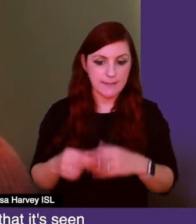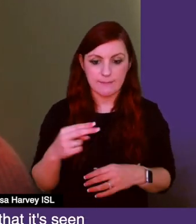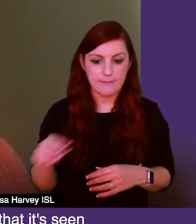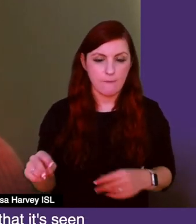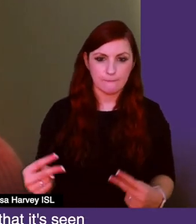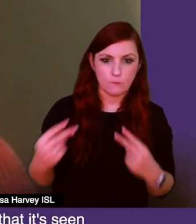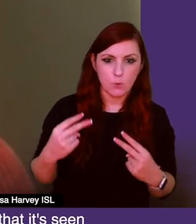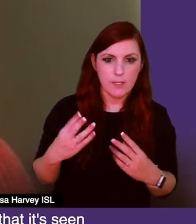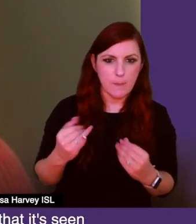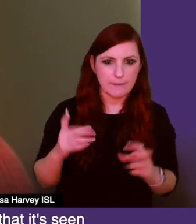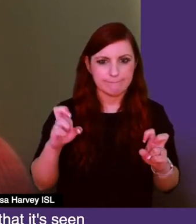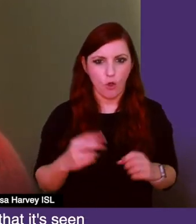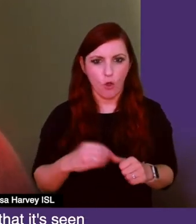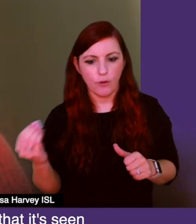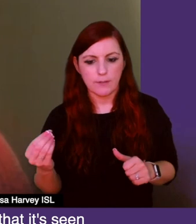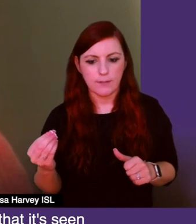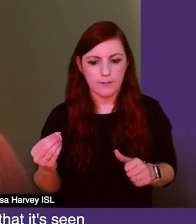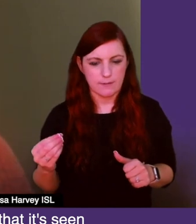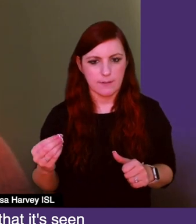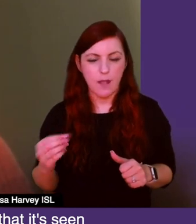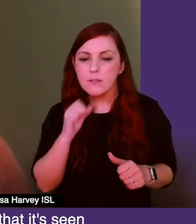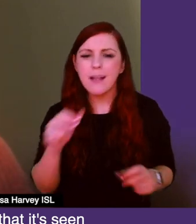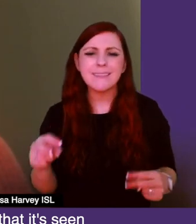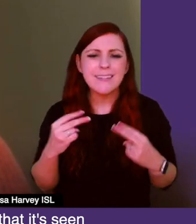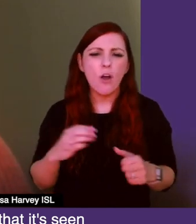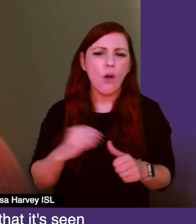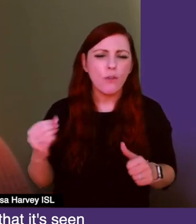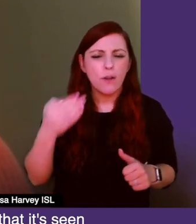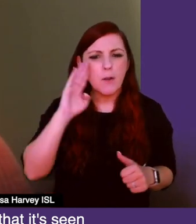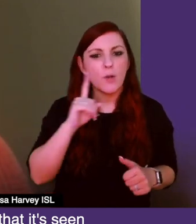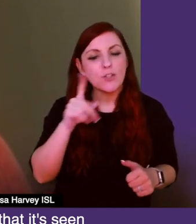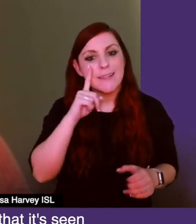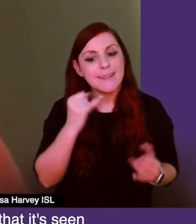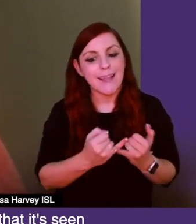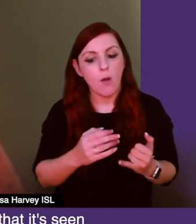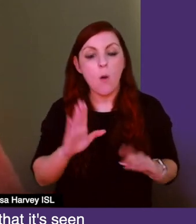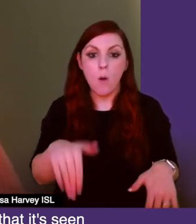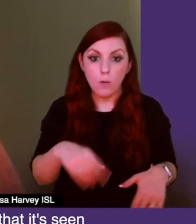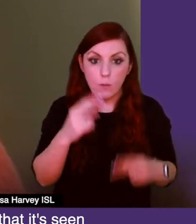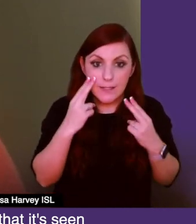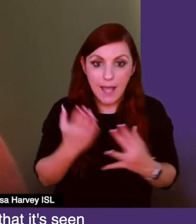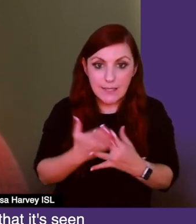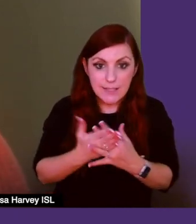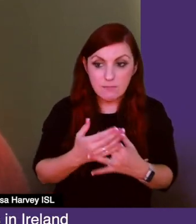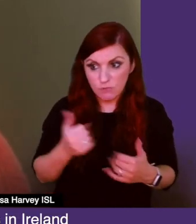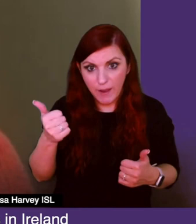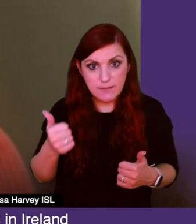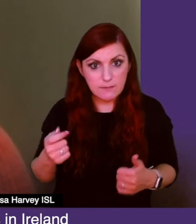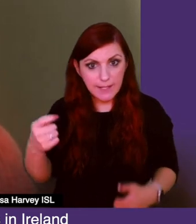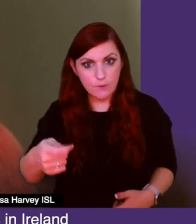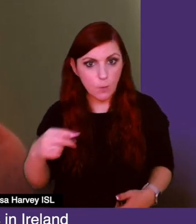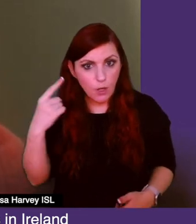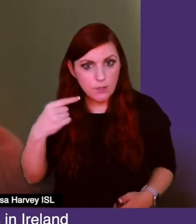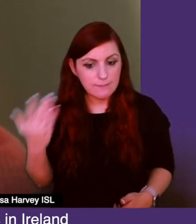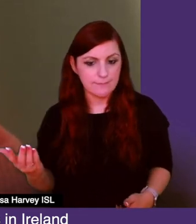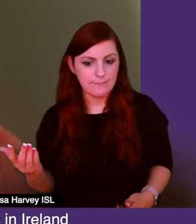isn't seen as something other, and not that it's seen as other in Ireland, but it's just seen as, oh, you know, you need access for this, right, you know, here